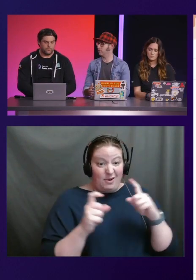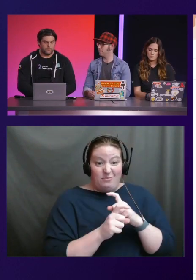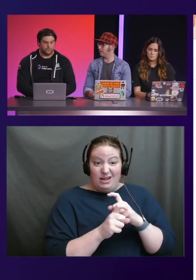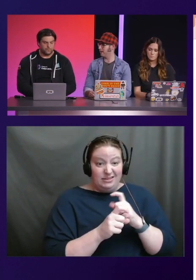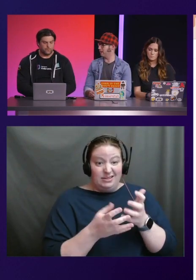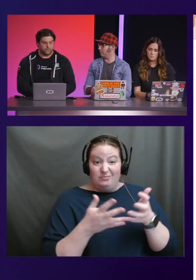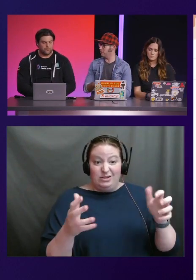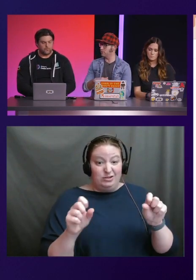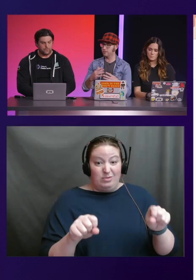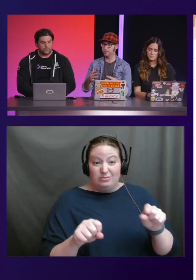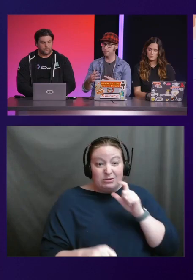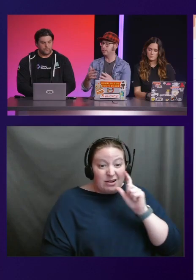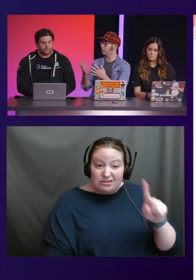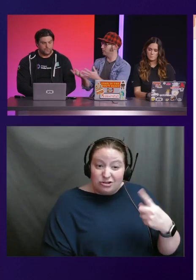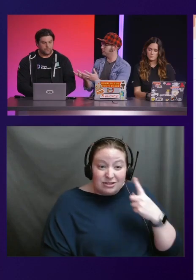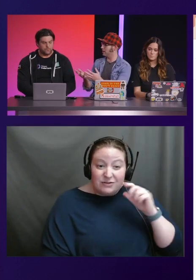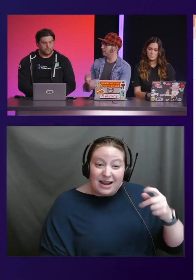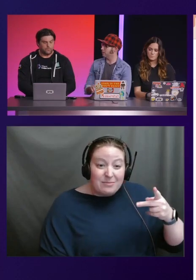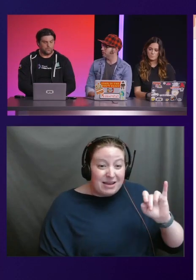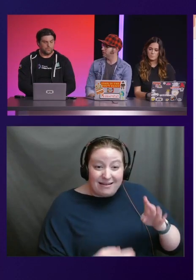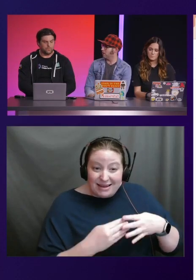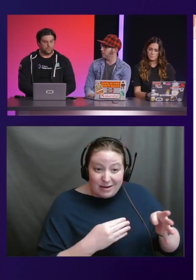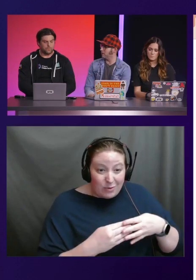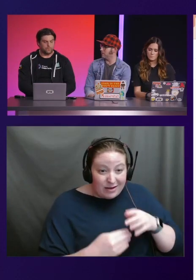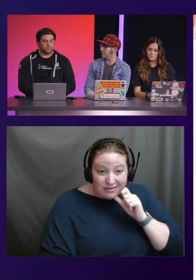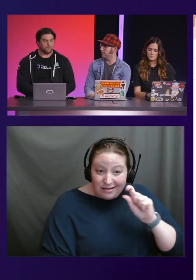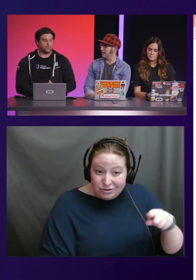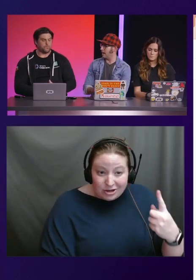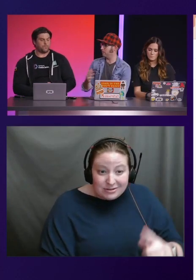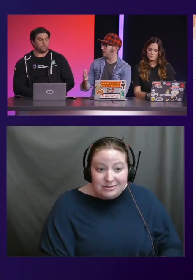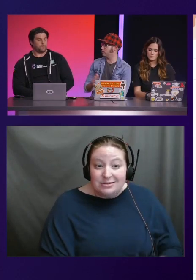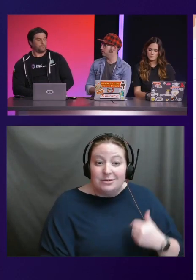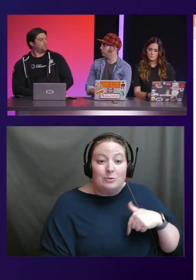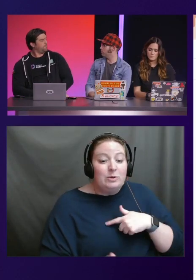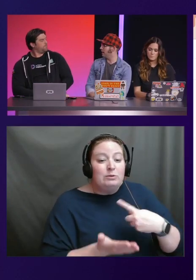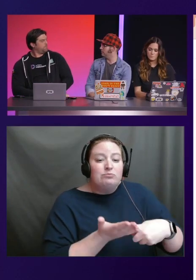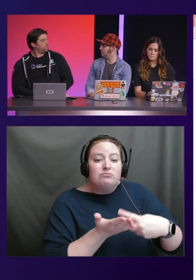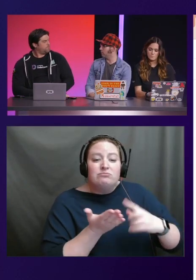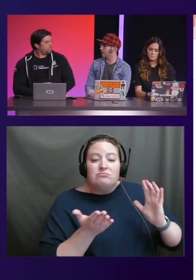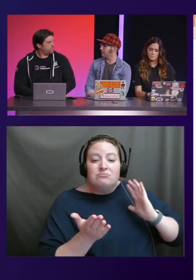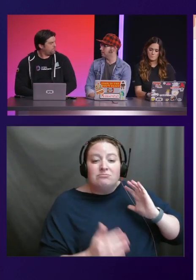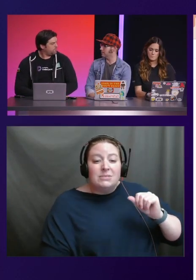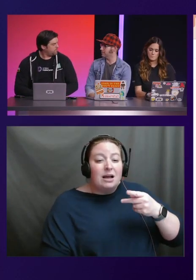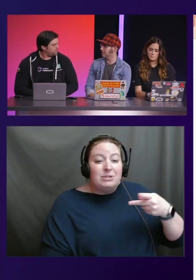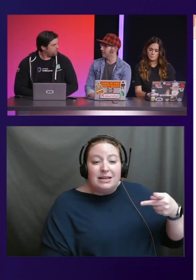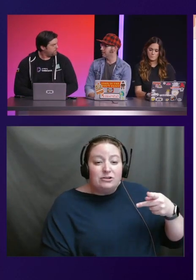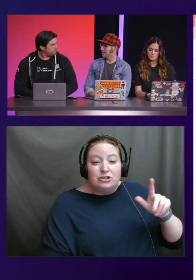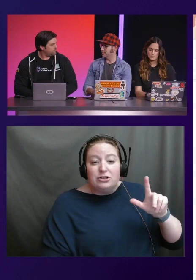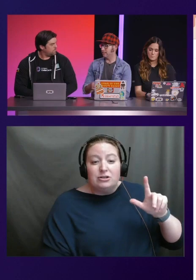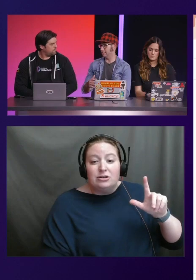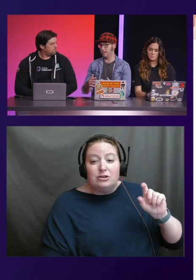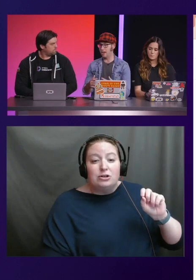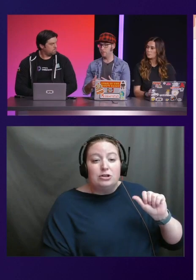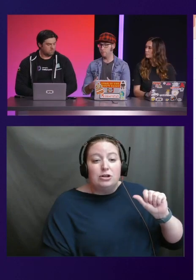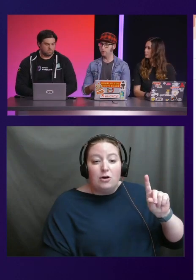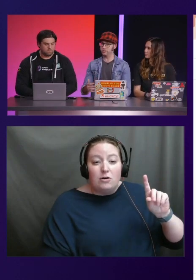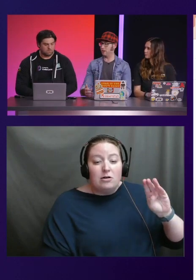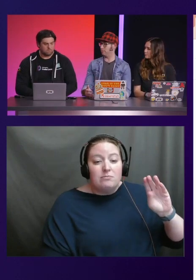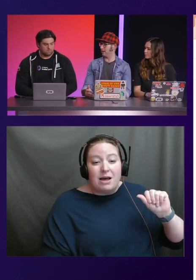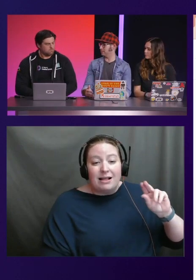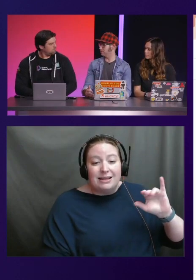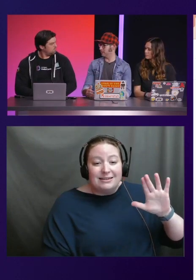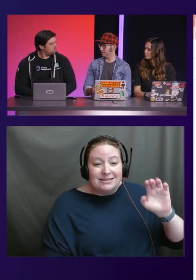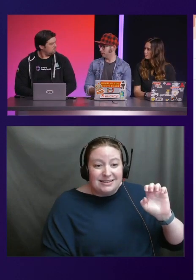just for API gateway. You could, like we were talking earlier on about the application load balanced Fargate service. It's not the